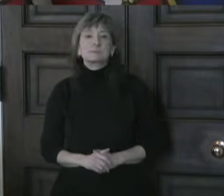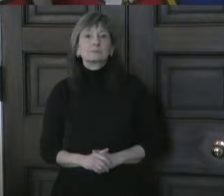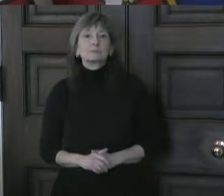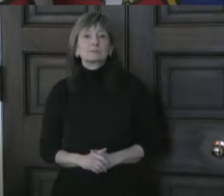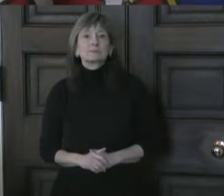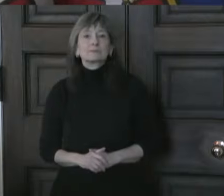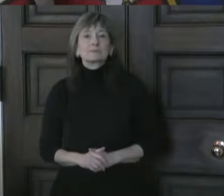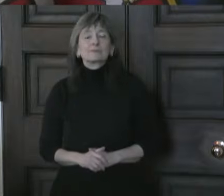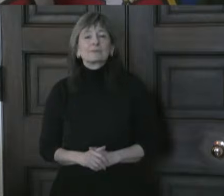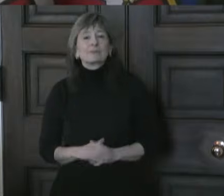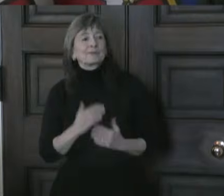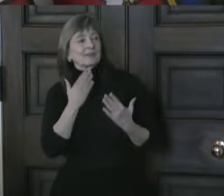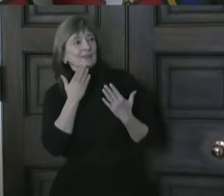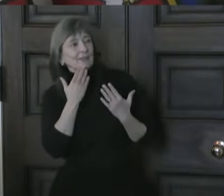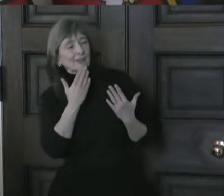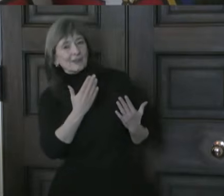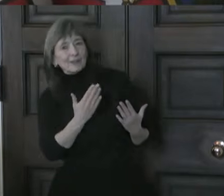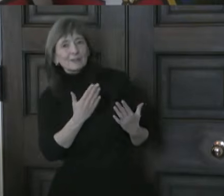Well, thank you for that,